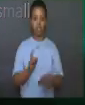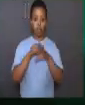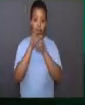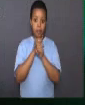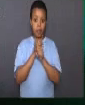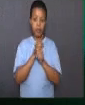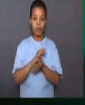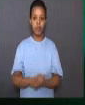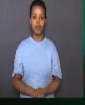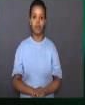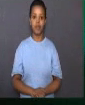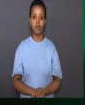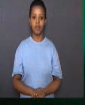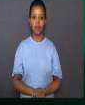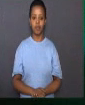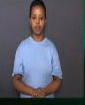Time's up.